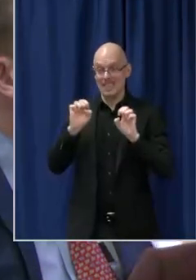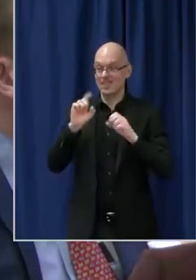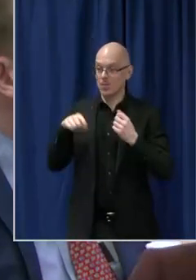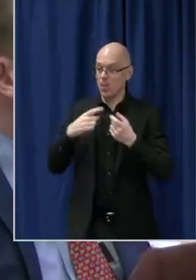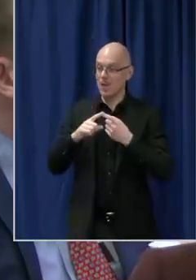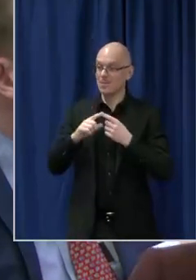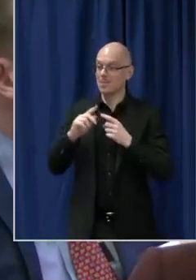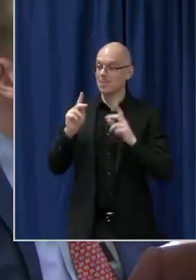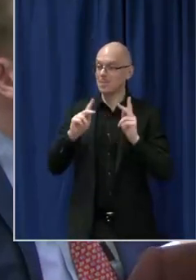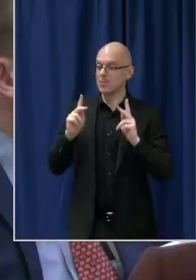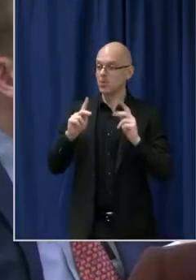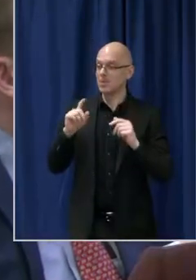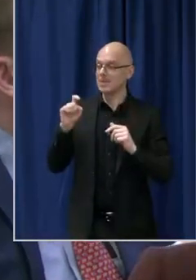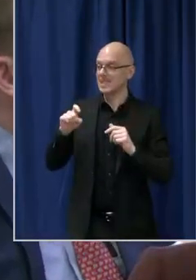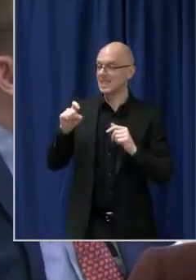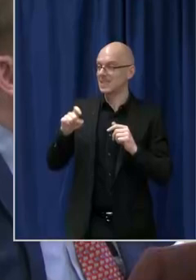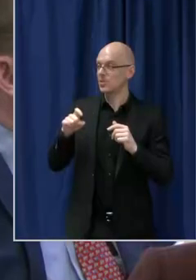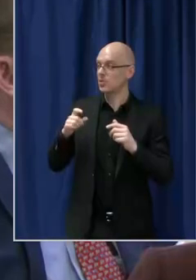access